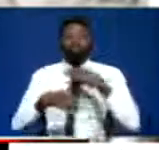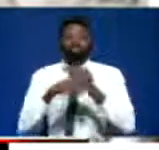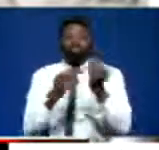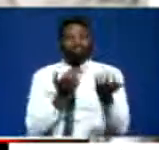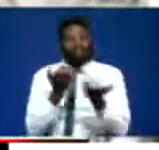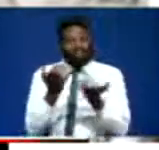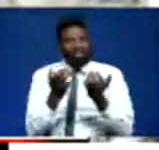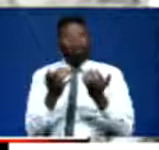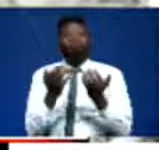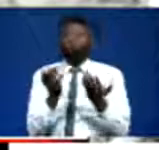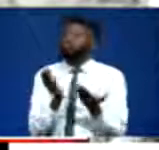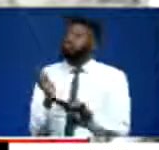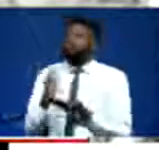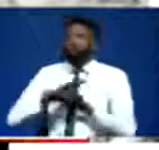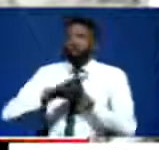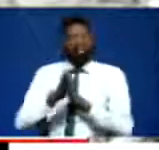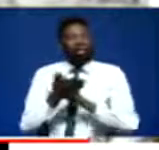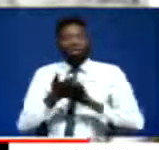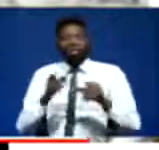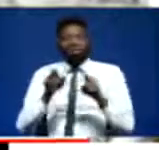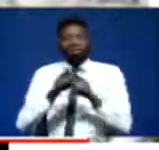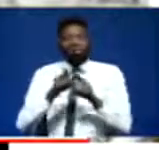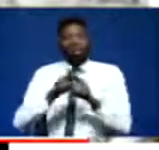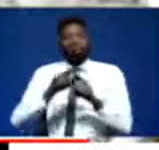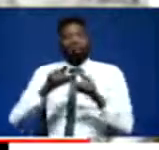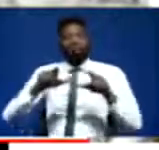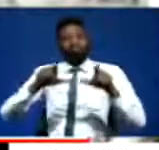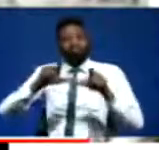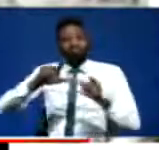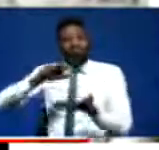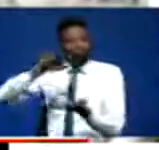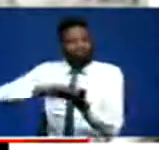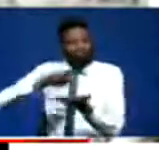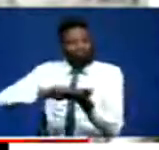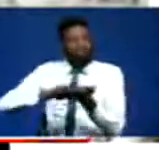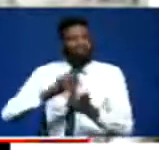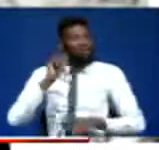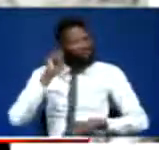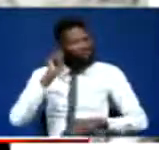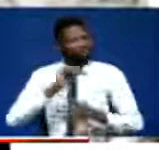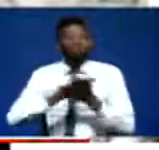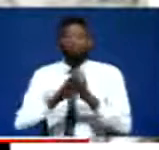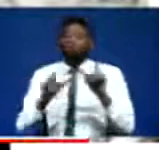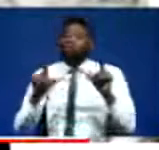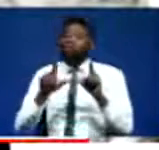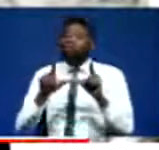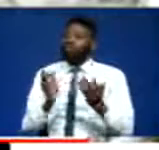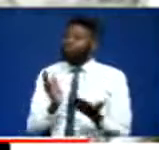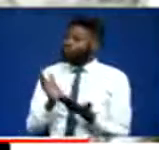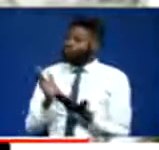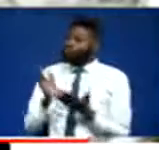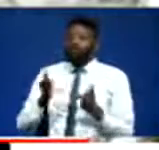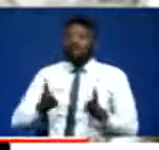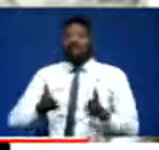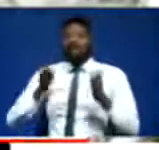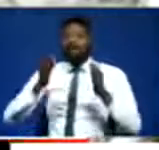rather, without getting the necessary compliance certificates, without getting the licenses, because this building apparently, what we